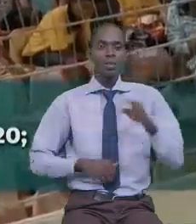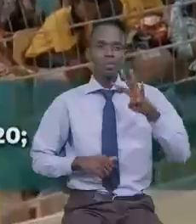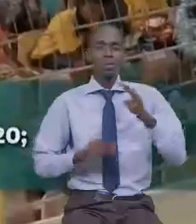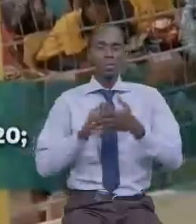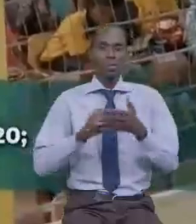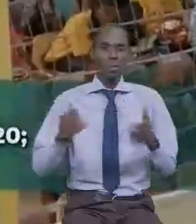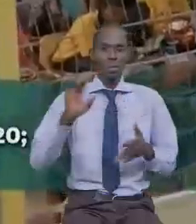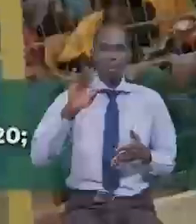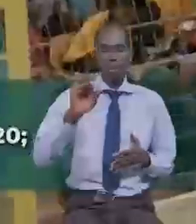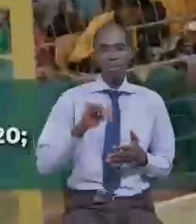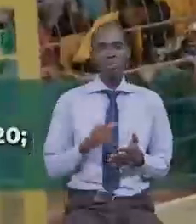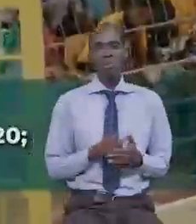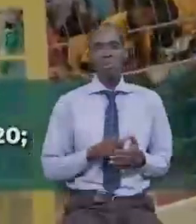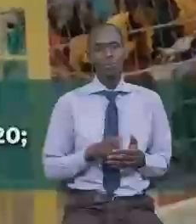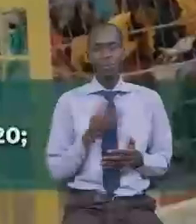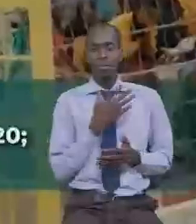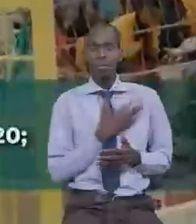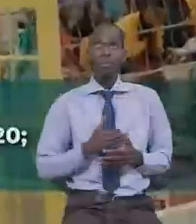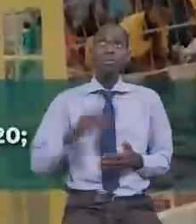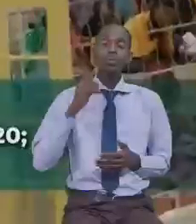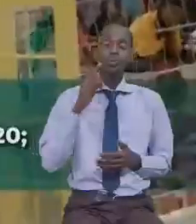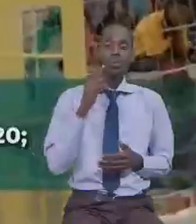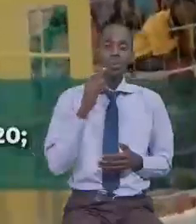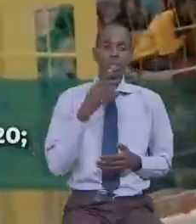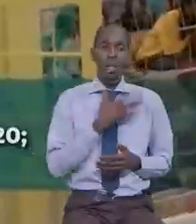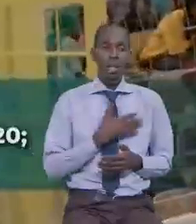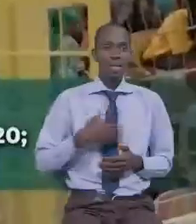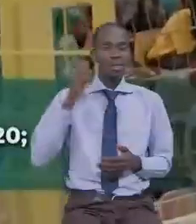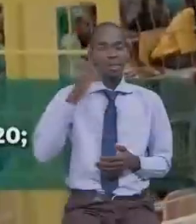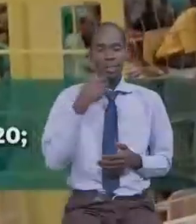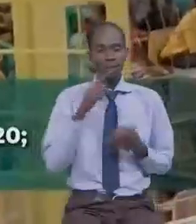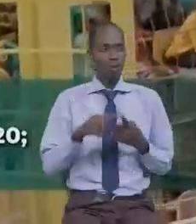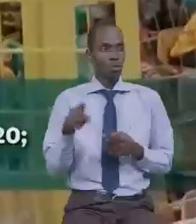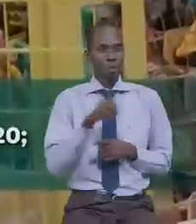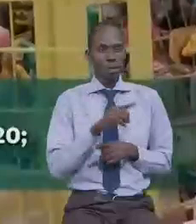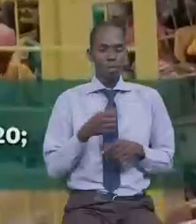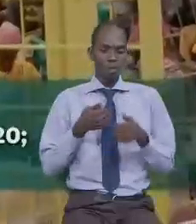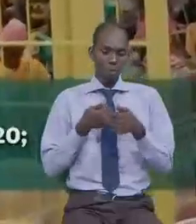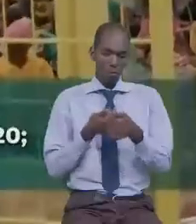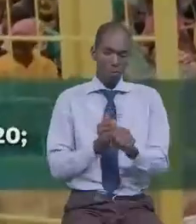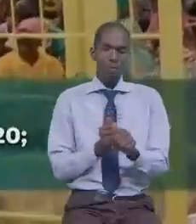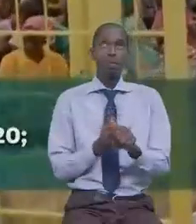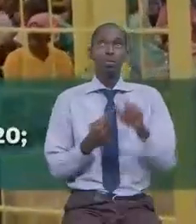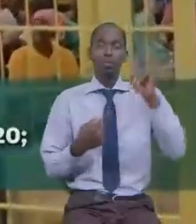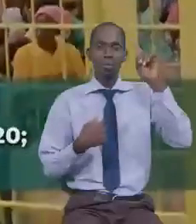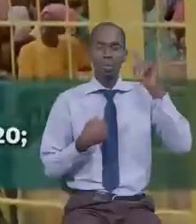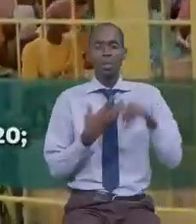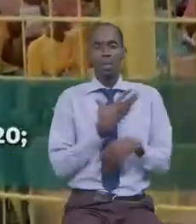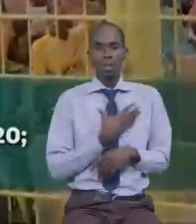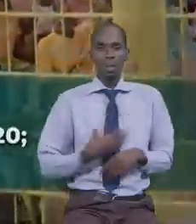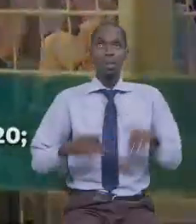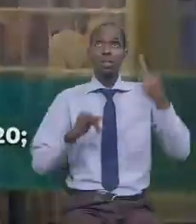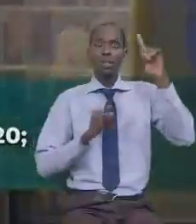he says unto them, follow me and I will make you Follow